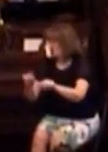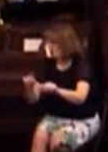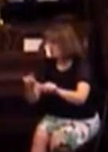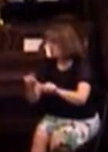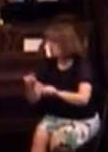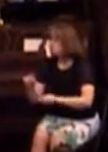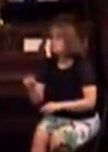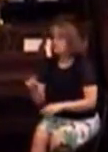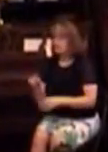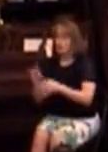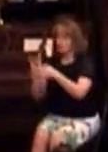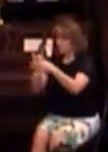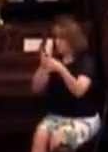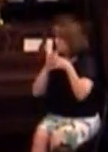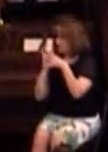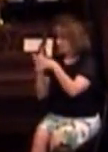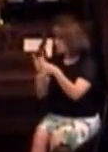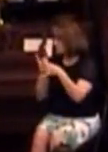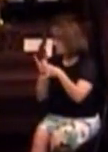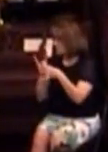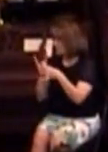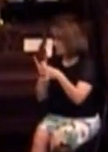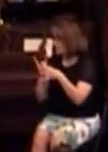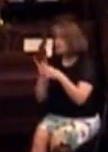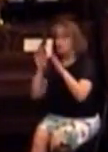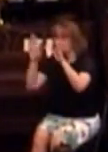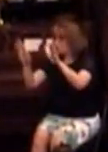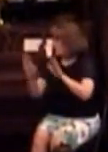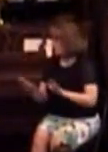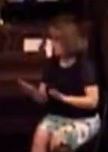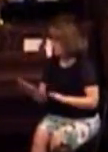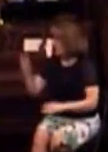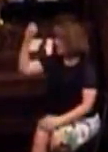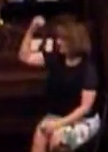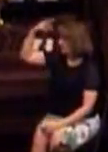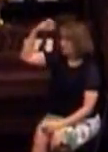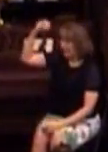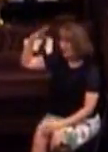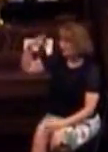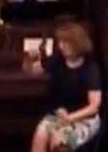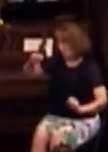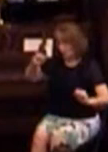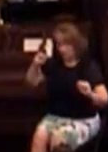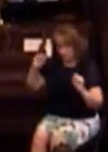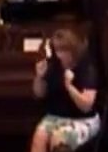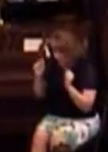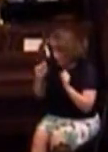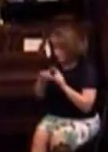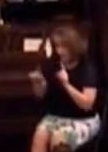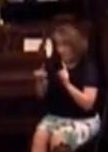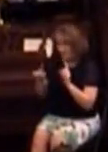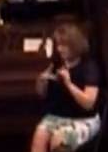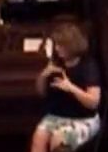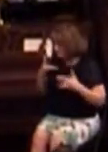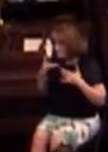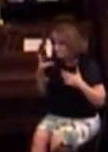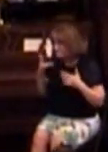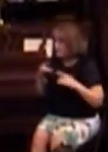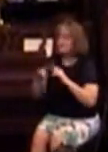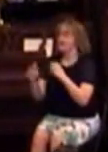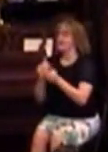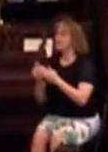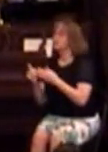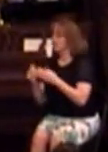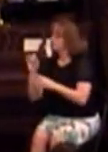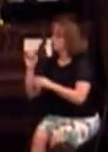showers are exhilaratingly cold, and there's so many good things about it. Okay, so I'll see you there. If you come, I said to one